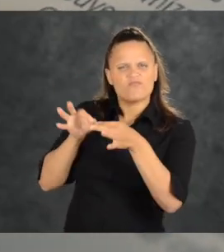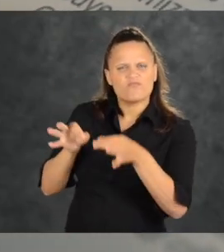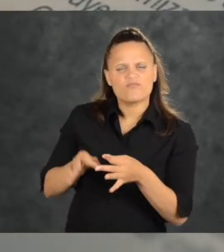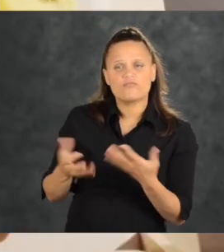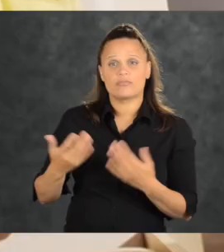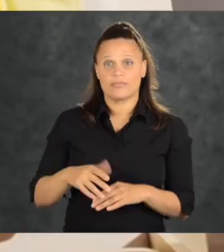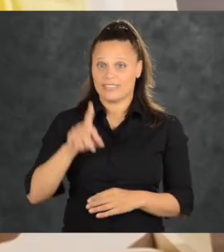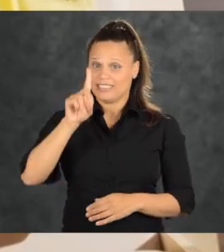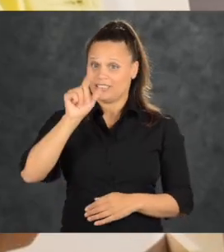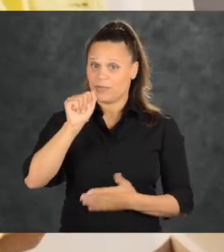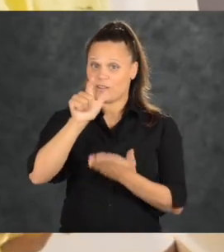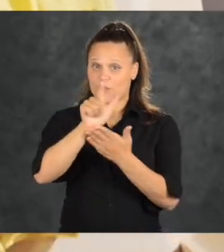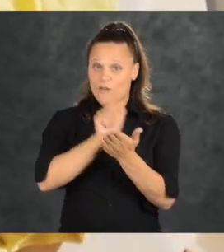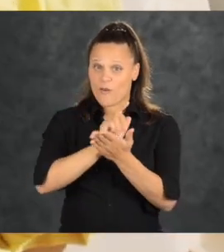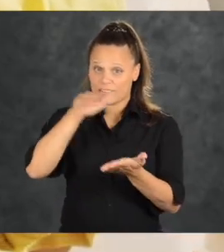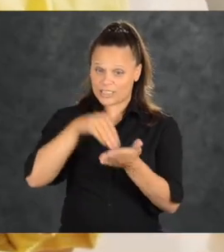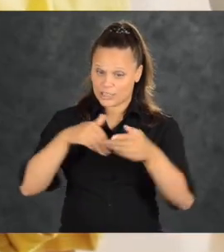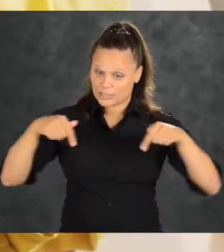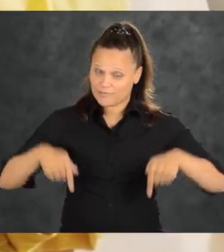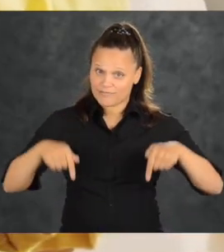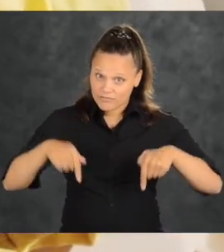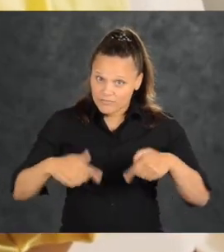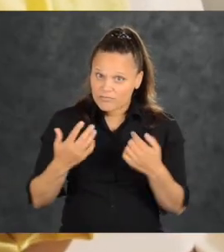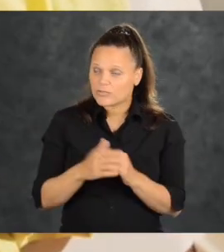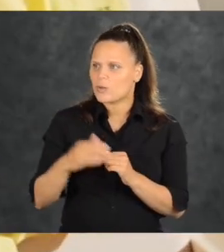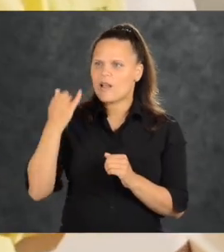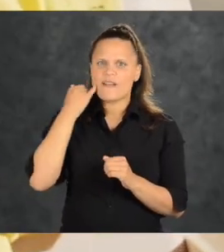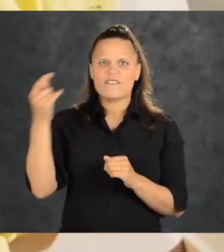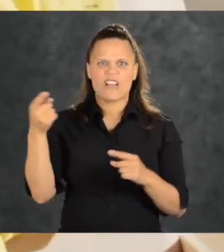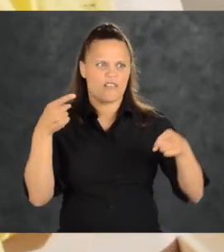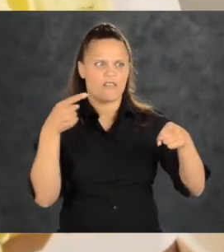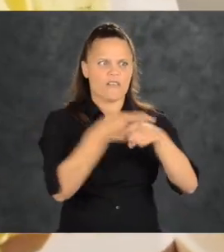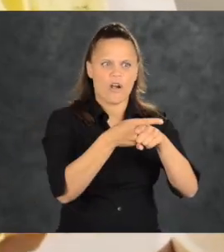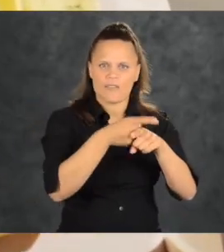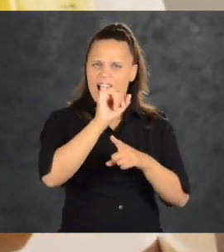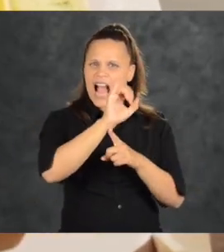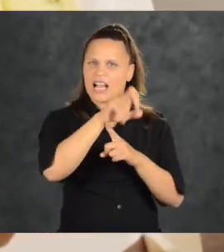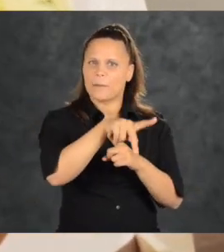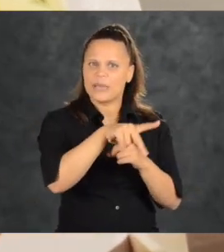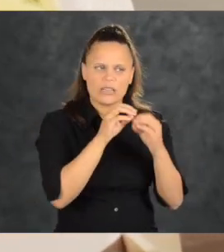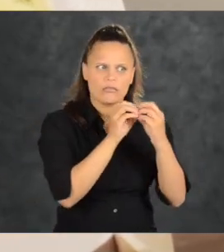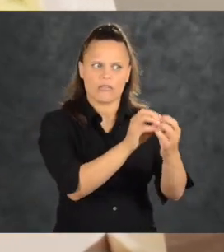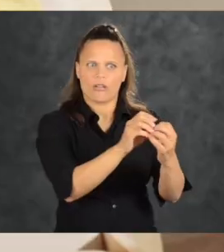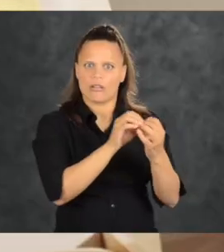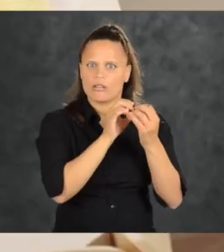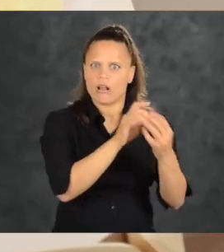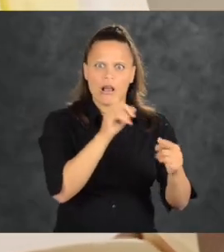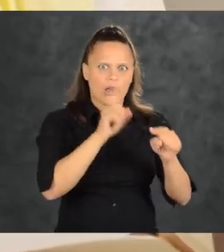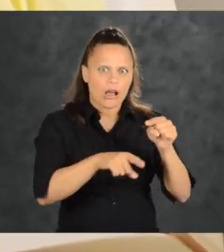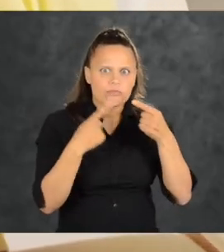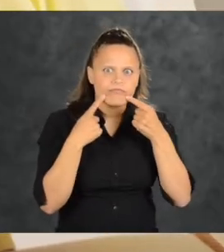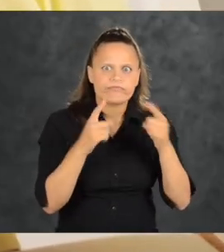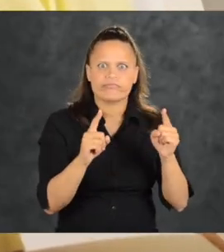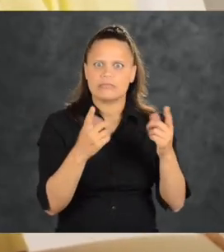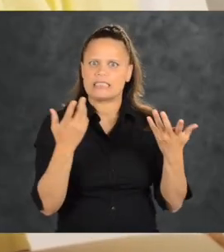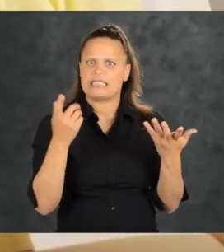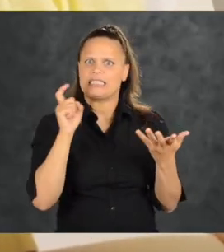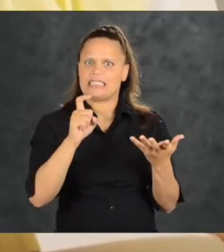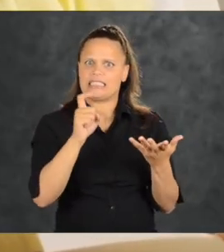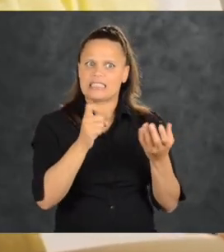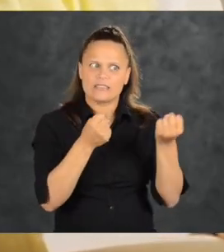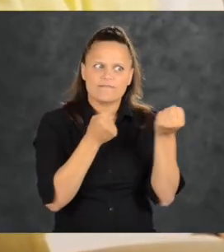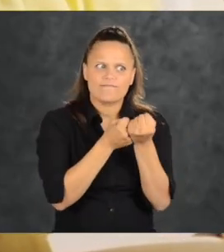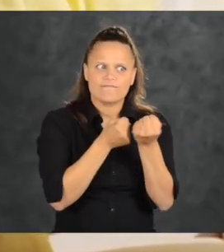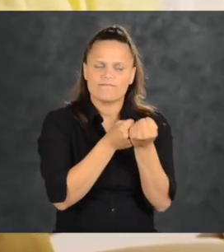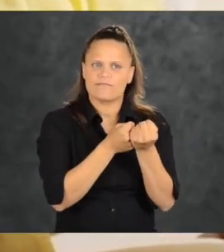employment status. An individual with Down syndrome opens her laptop and puts in earbuds. Sometimes, people with disabilities face unique challenges at